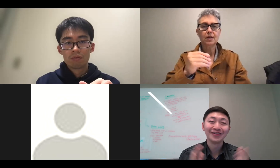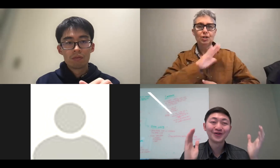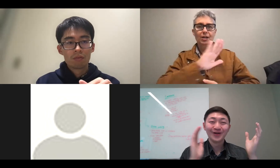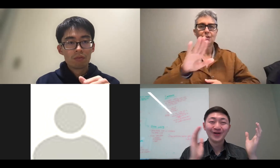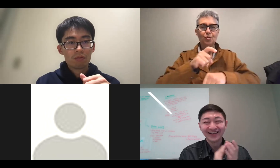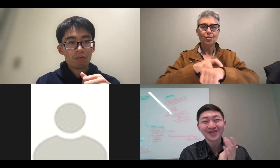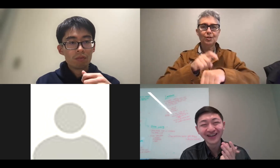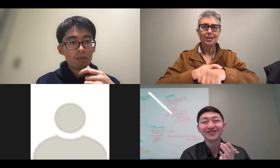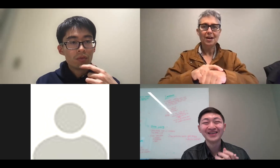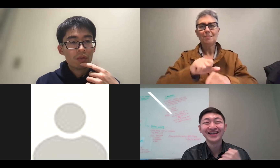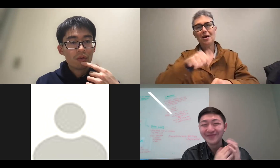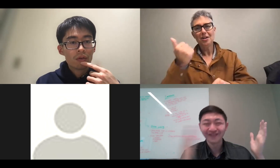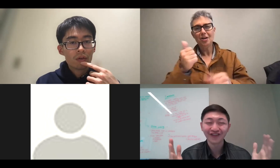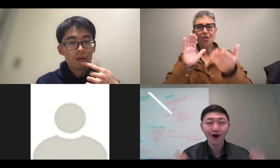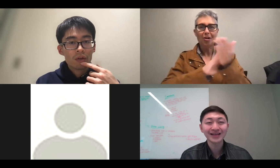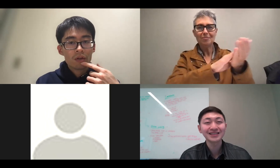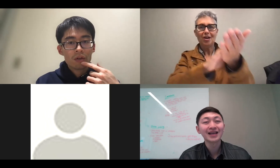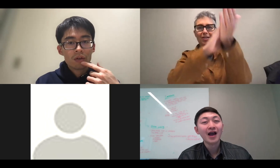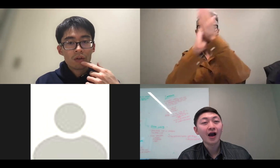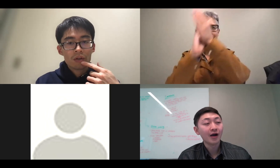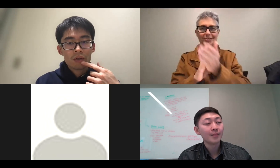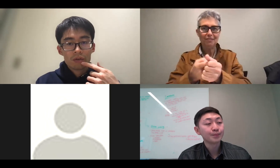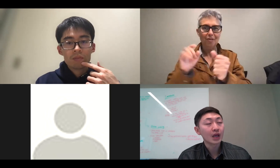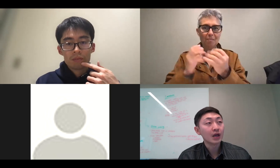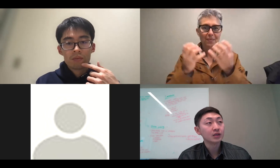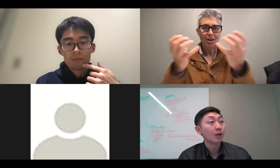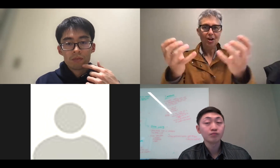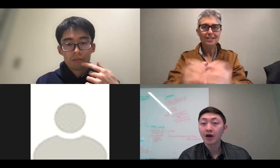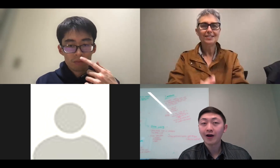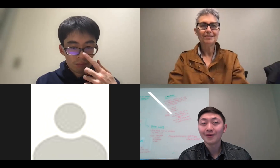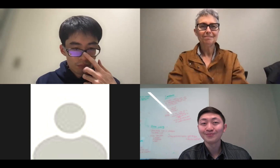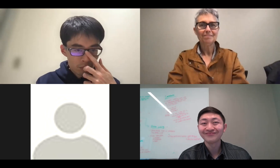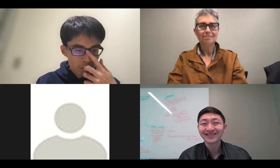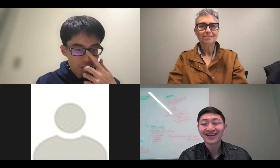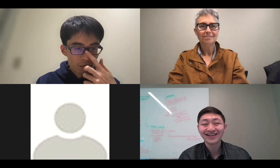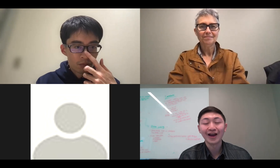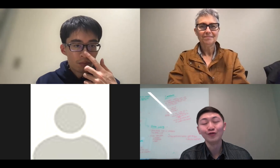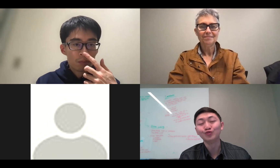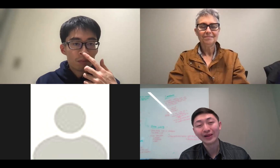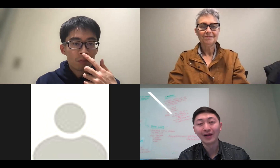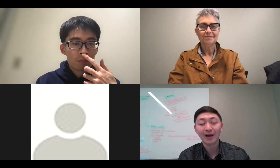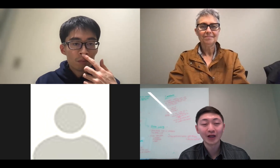quick round of applause from me on behalf of the audience. Yeah,